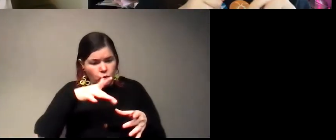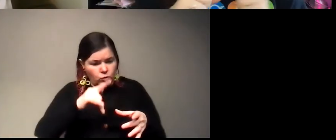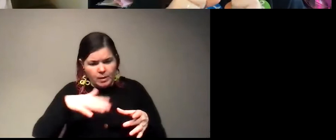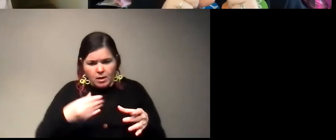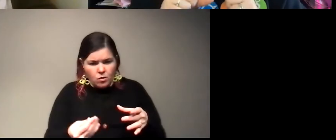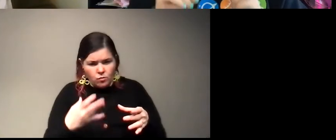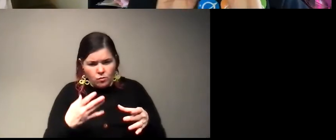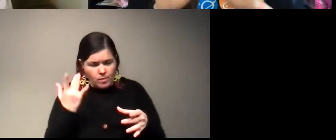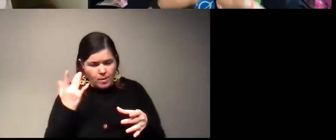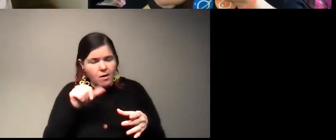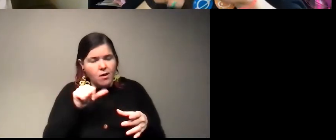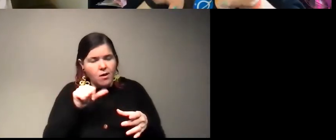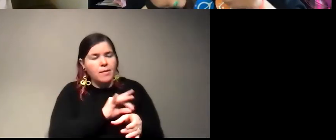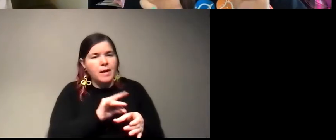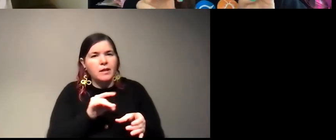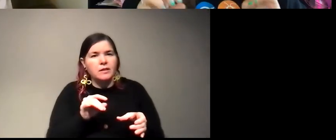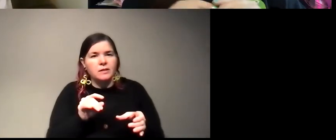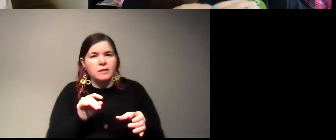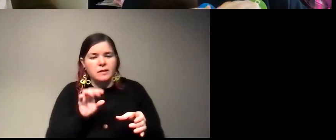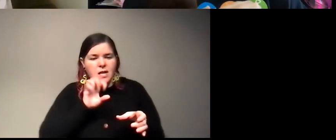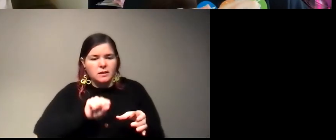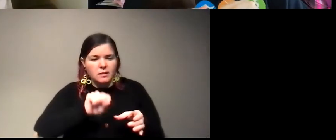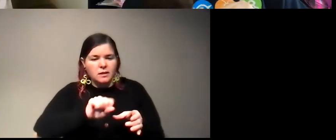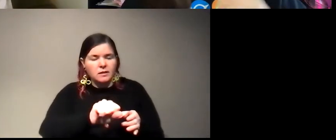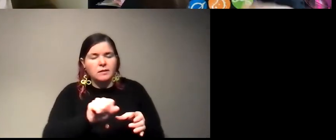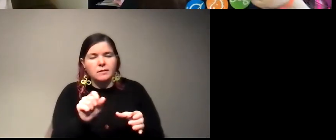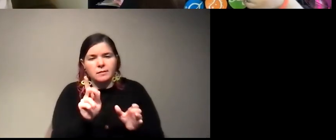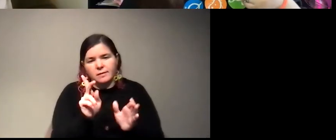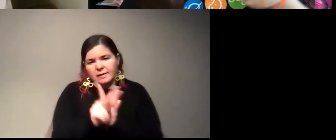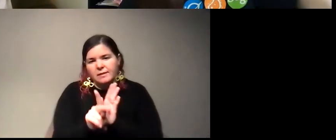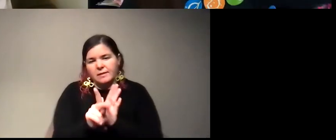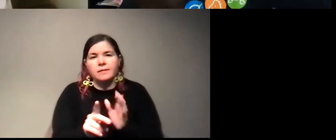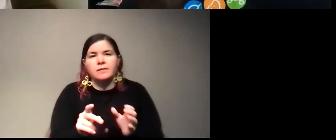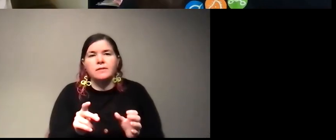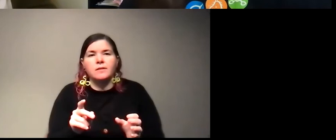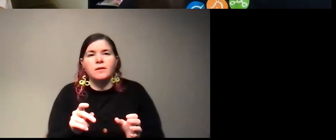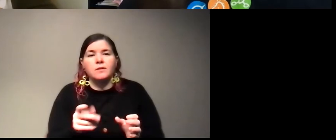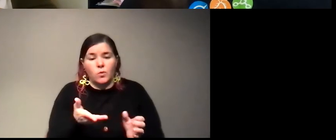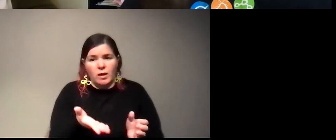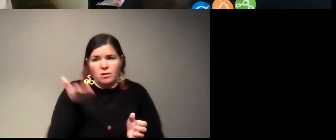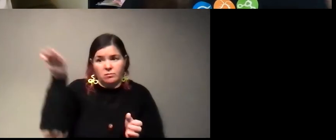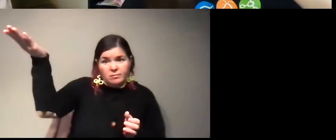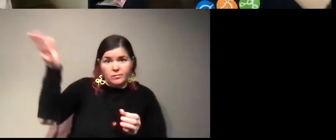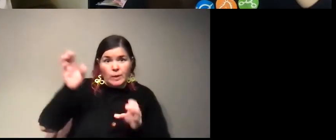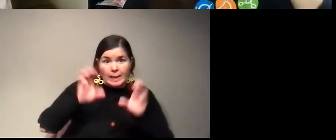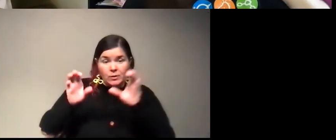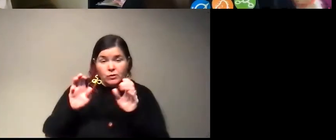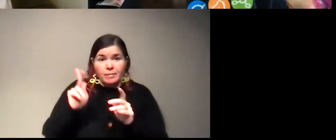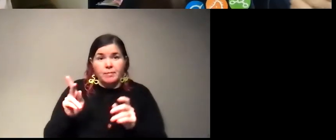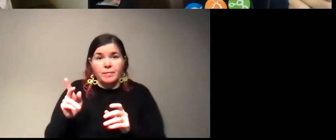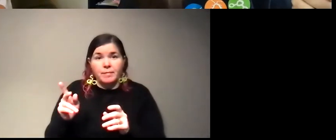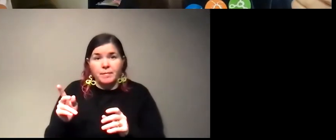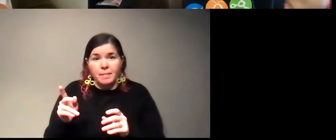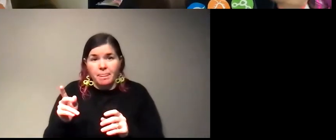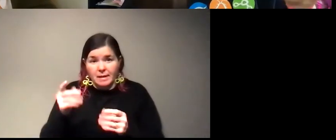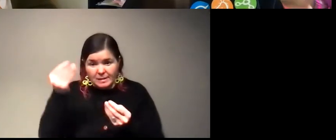other bacteria was kind of like attacking them with chemicals. And so we would take the plate and hand it off to the chemistry folks and say, can you